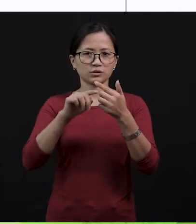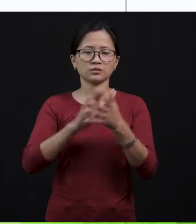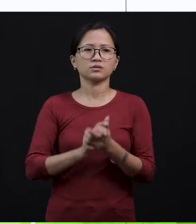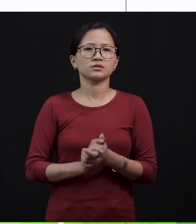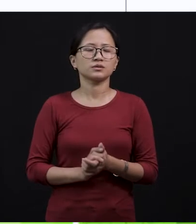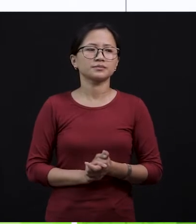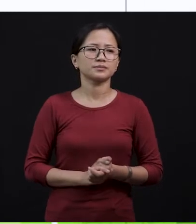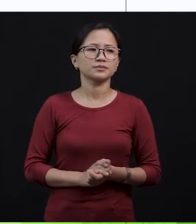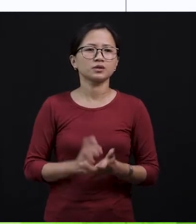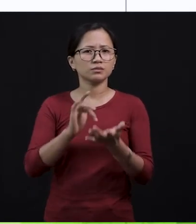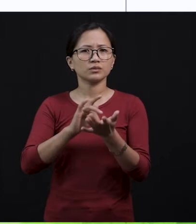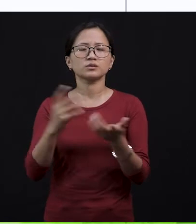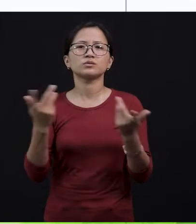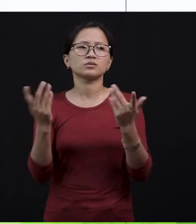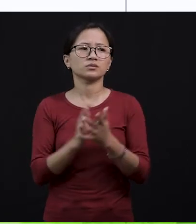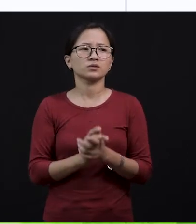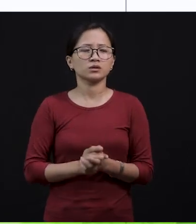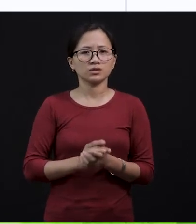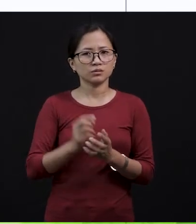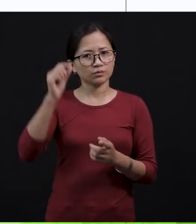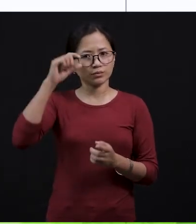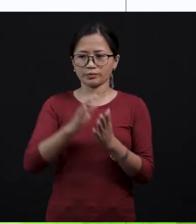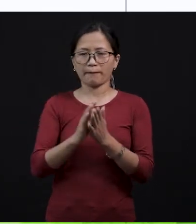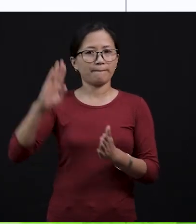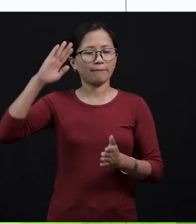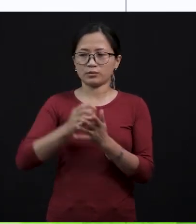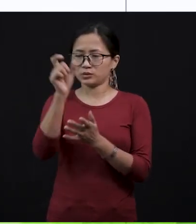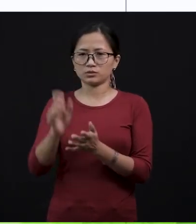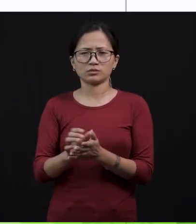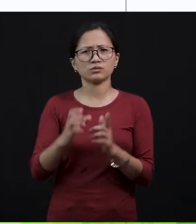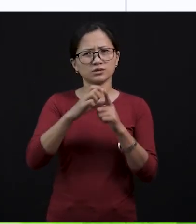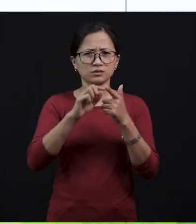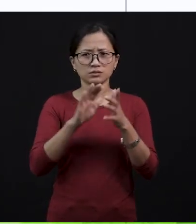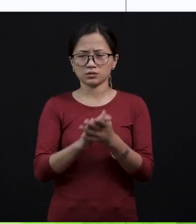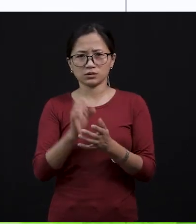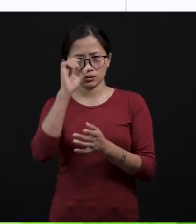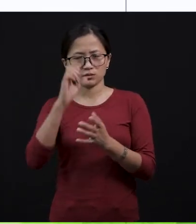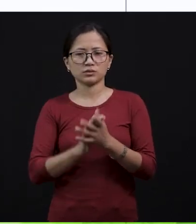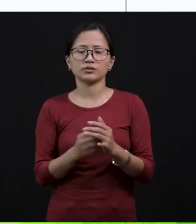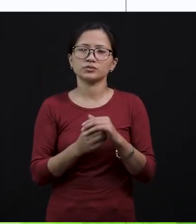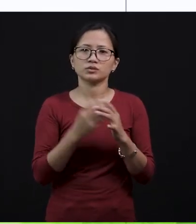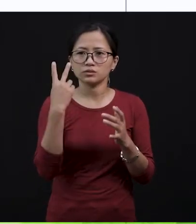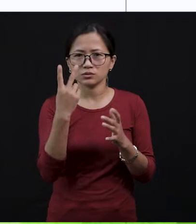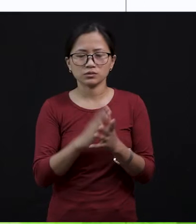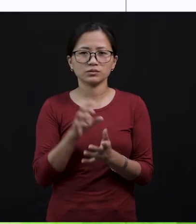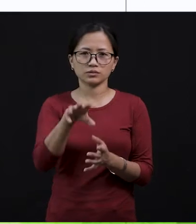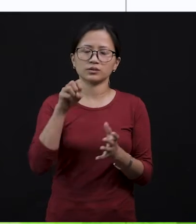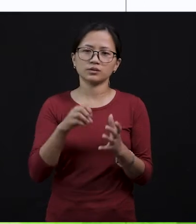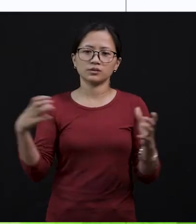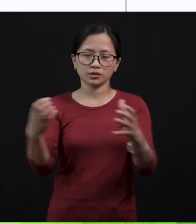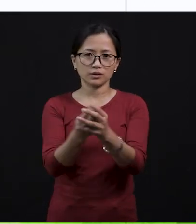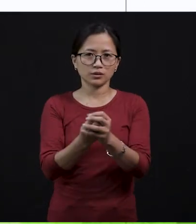And this is the place where policemen would go, or detectives would go, or agents in this case would go and try to